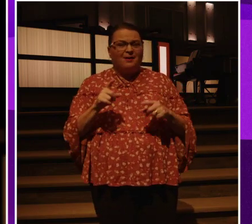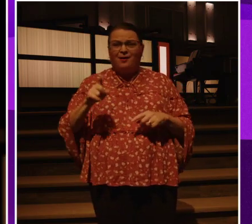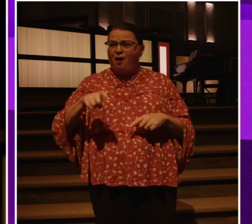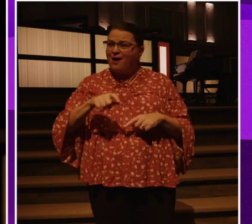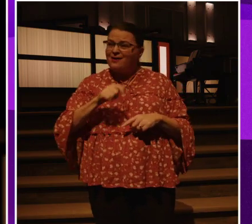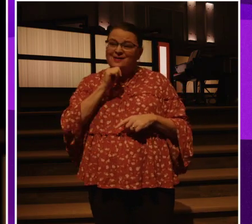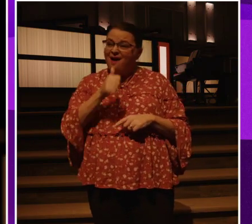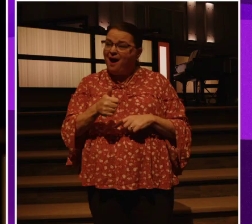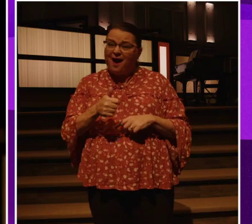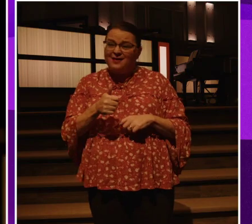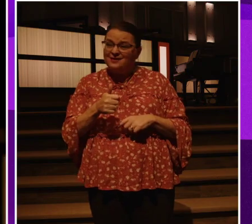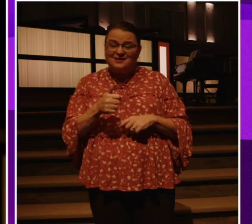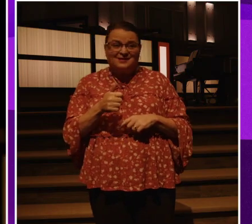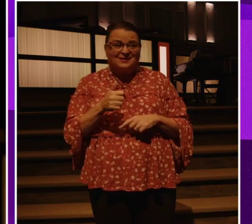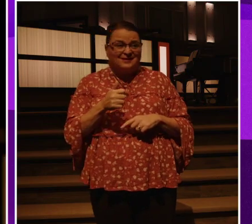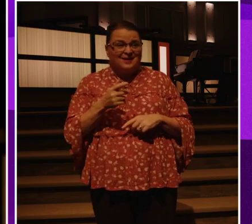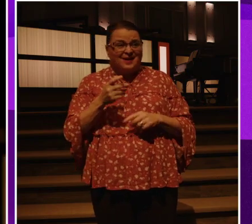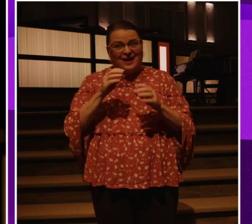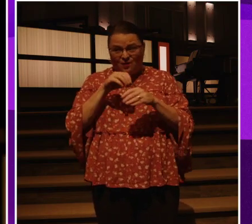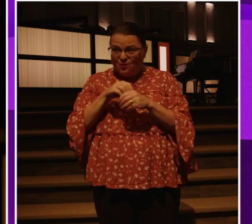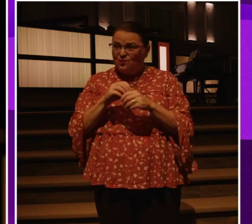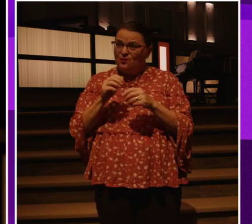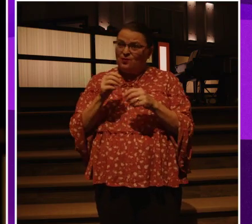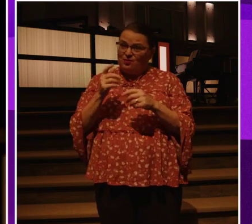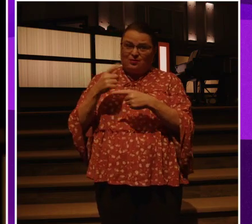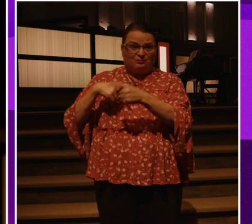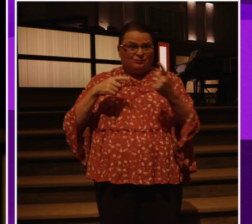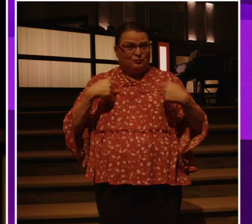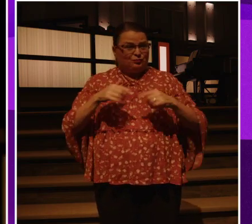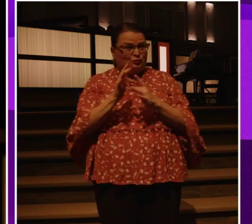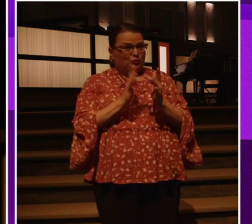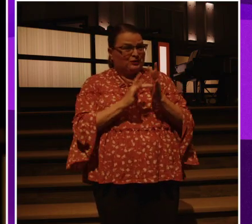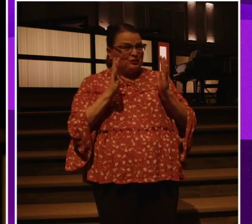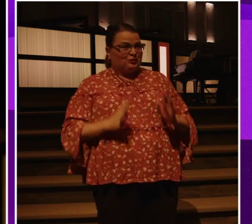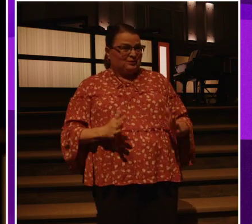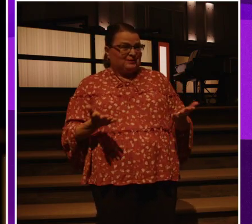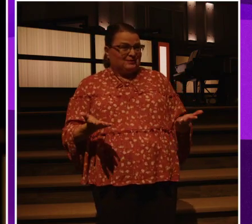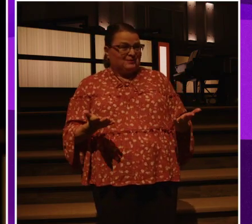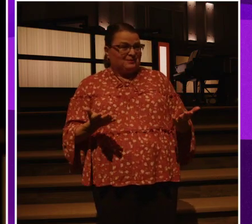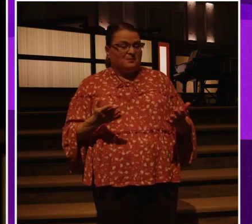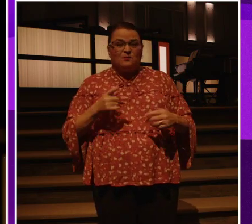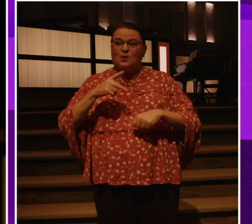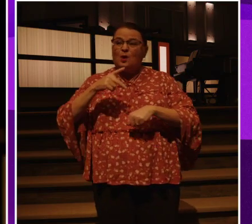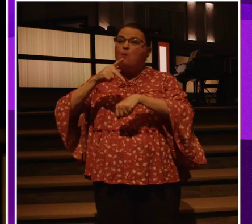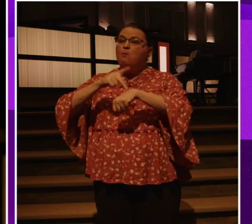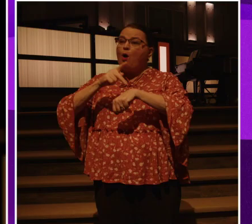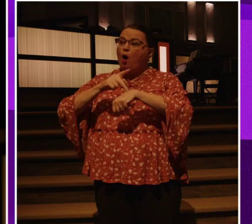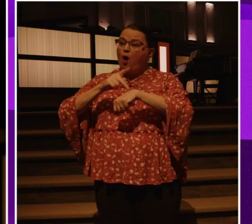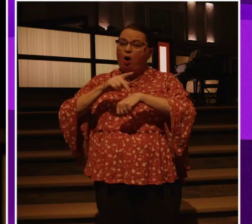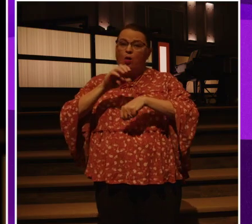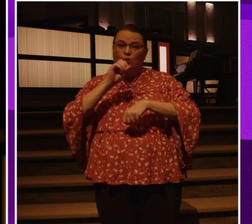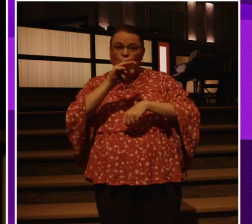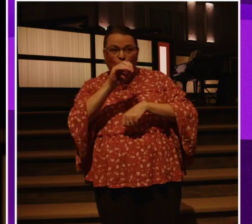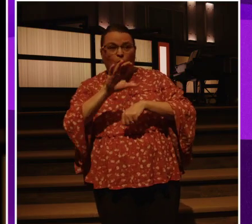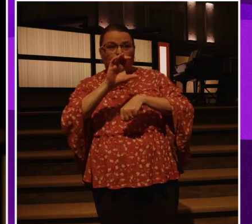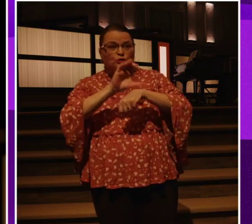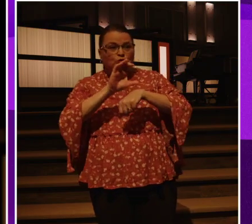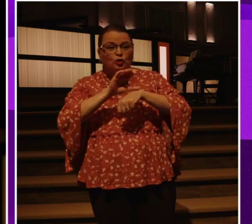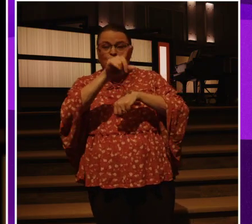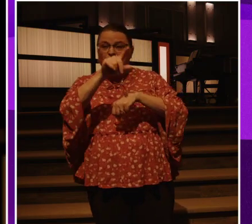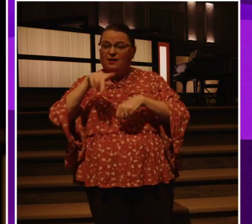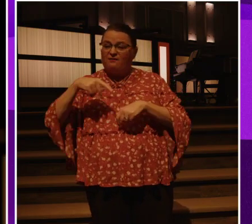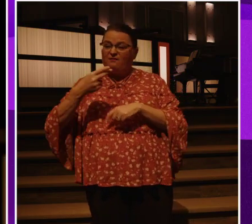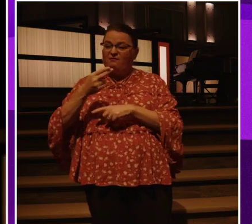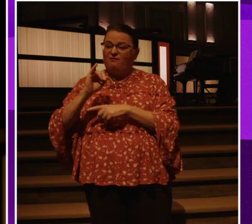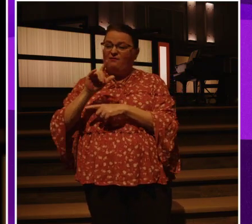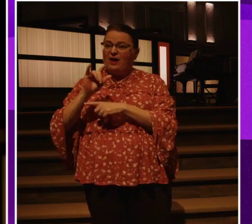not to be so in the life of a child of God. In fact, Paul to the church at Philippi expresses